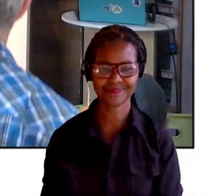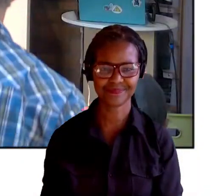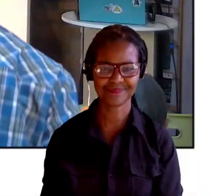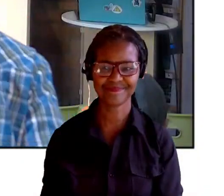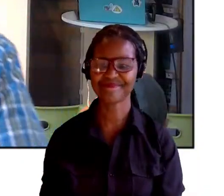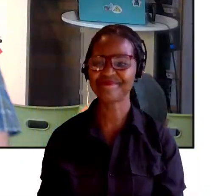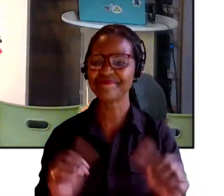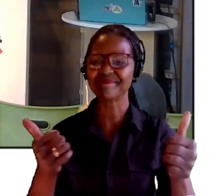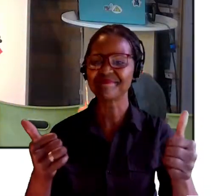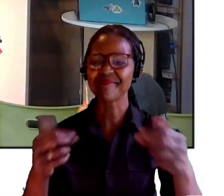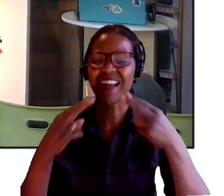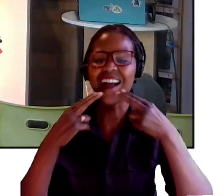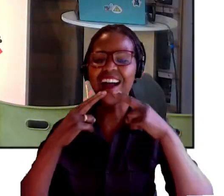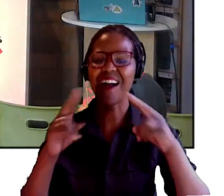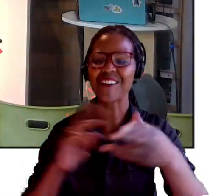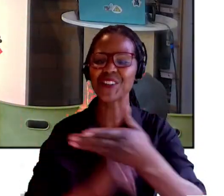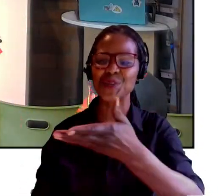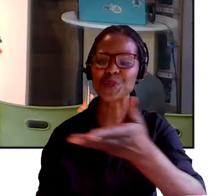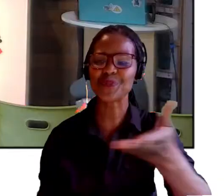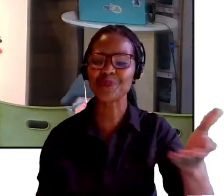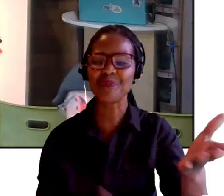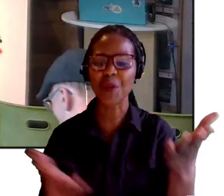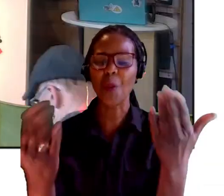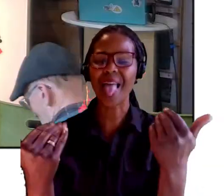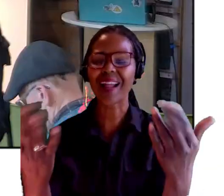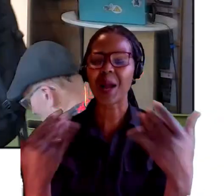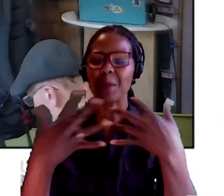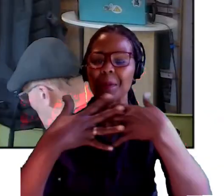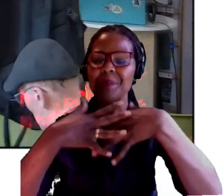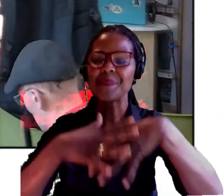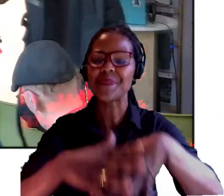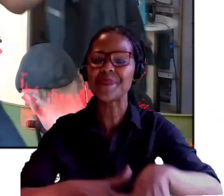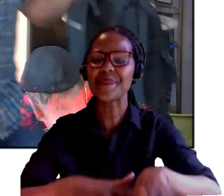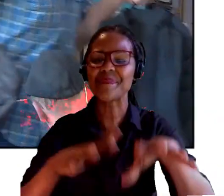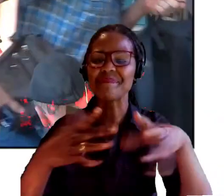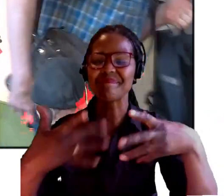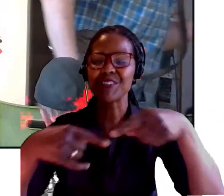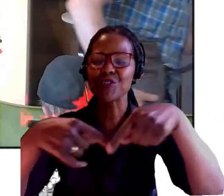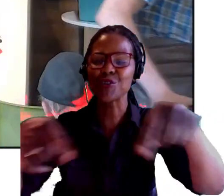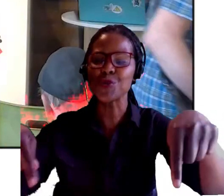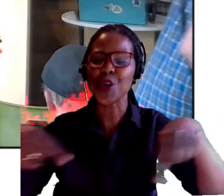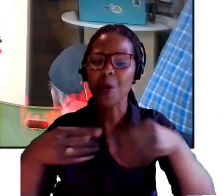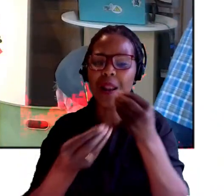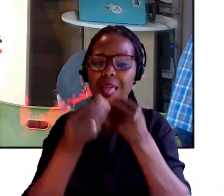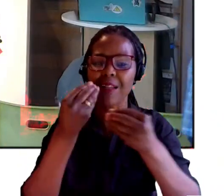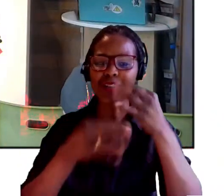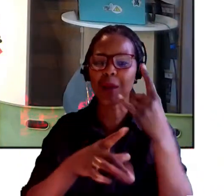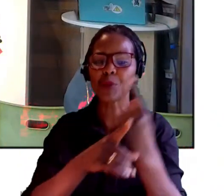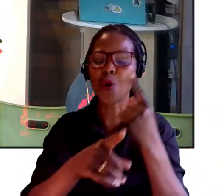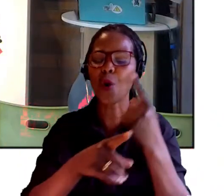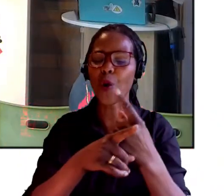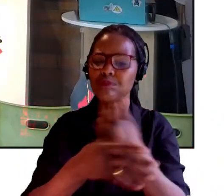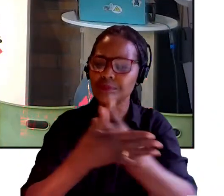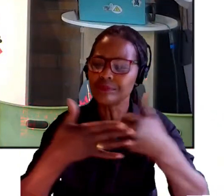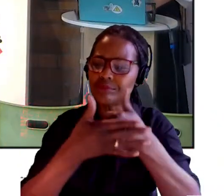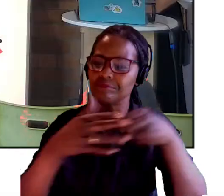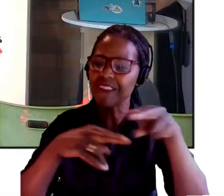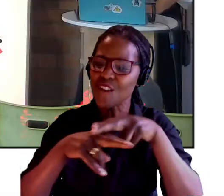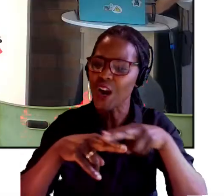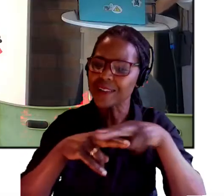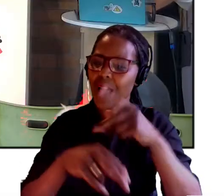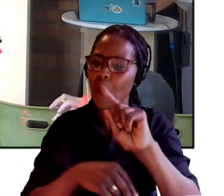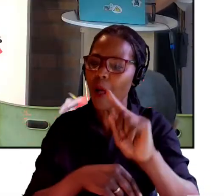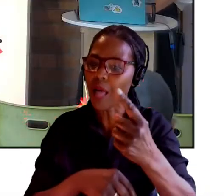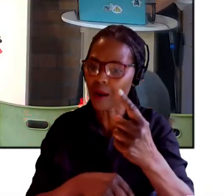Good afternoon, folks, and welcome to the Pervasive Media Studio Lunchtime Talk. So these talks are live every Friday at 1 p.m., both here in the building and